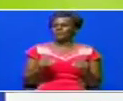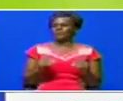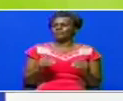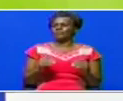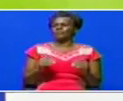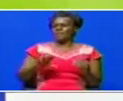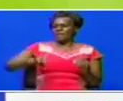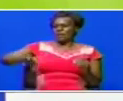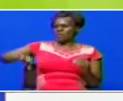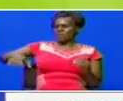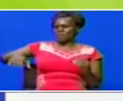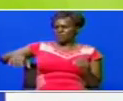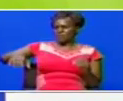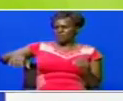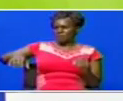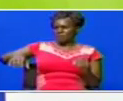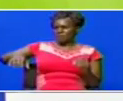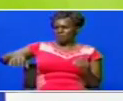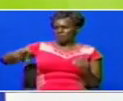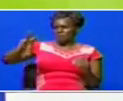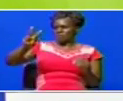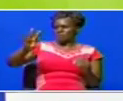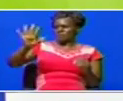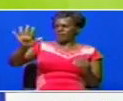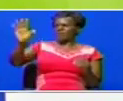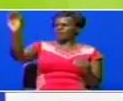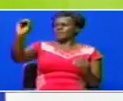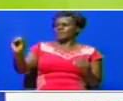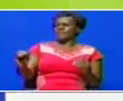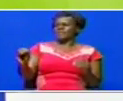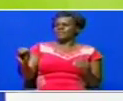Number of counties candidate has attained at least 25%, zero.